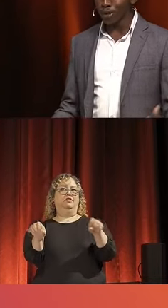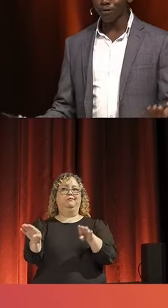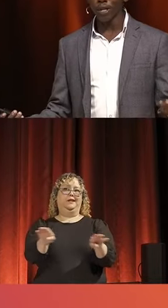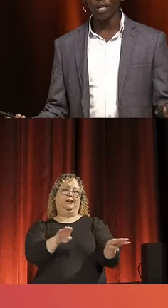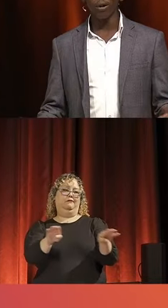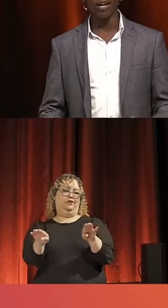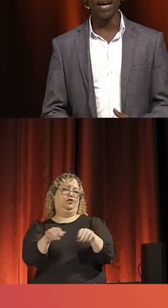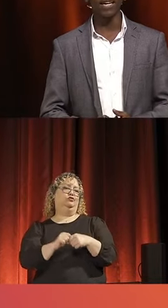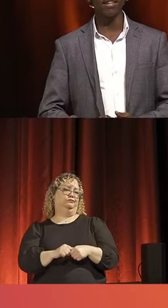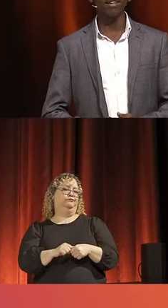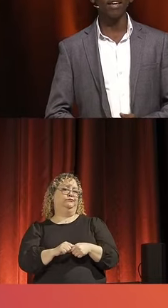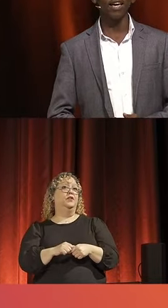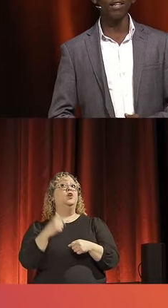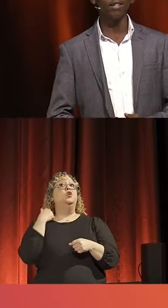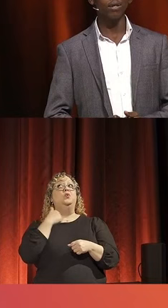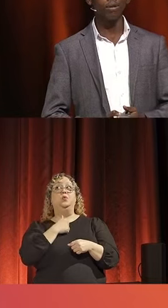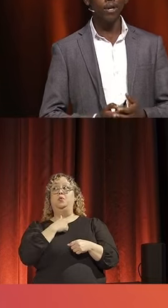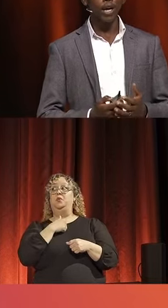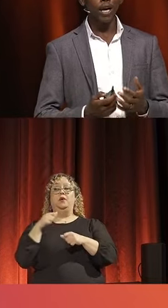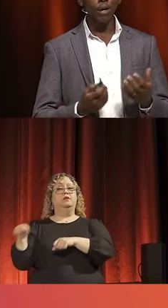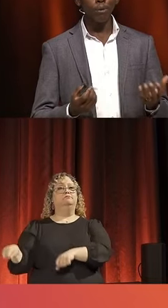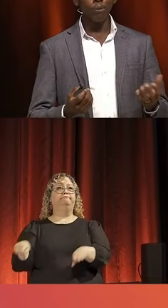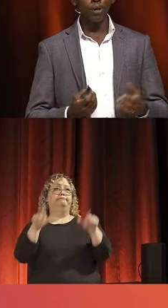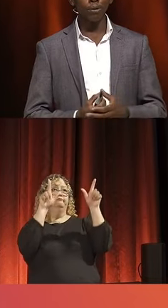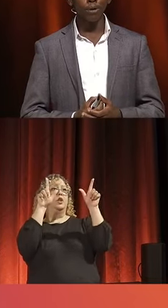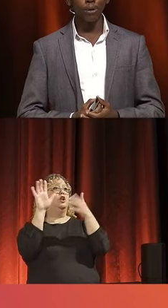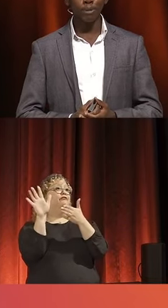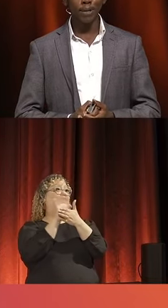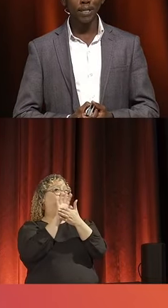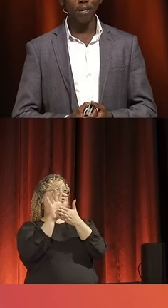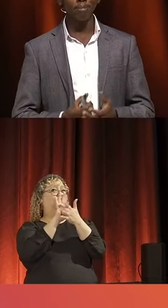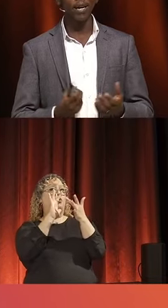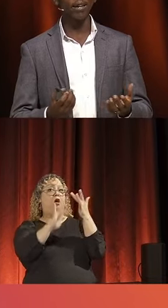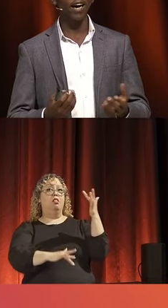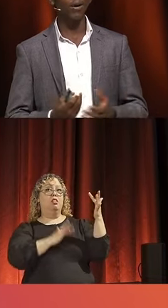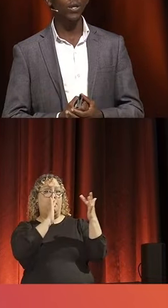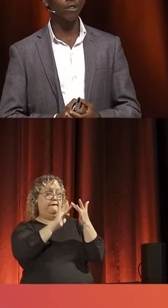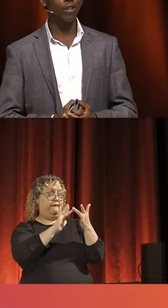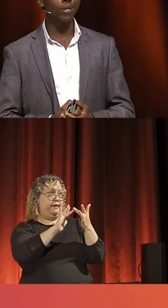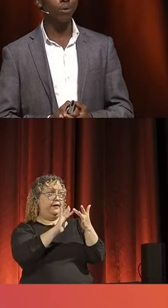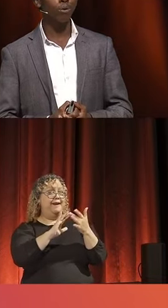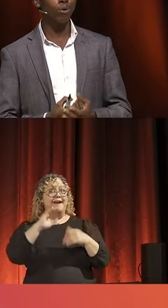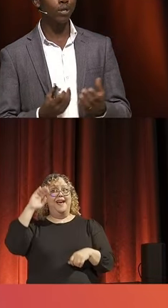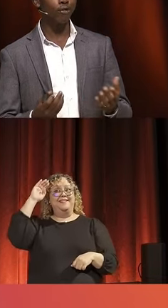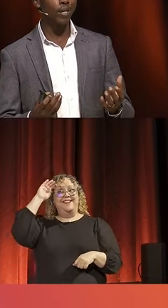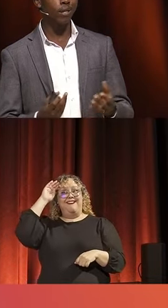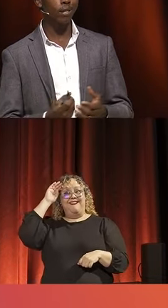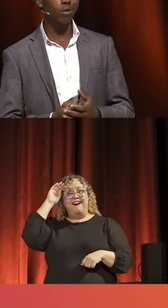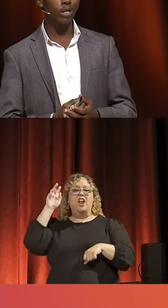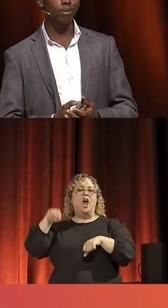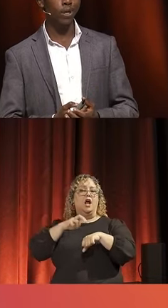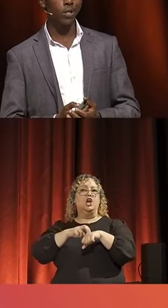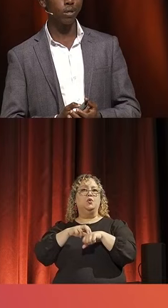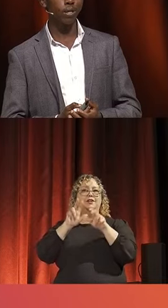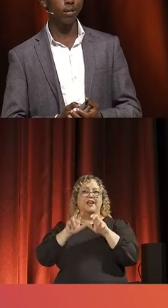We put a video online, and it was picked up by an Irish investor who was investing